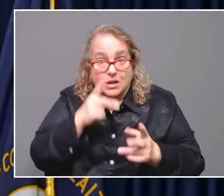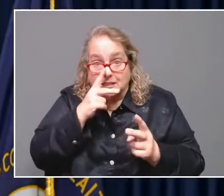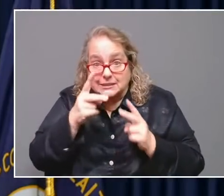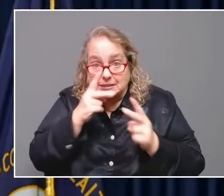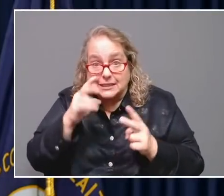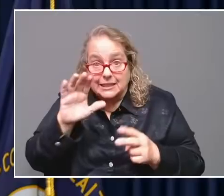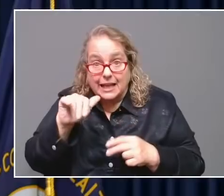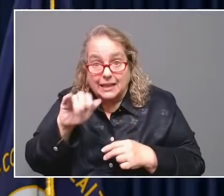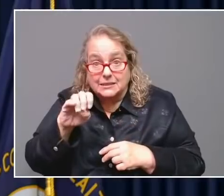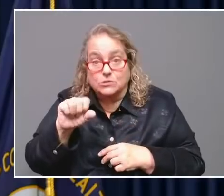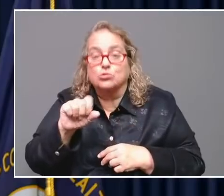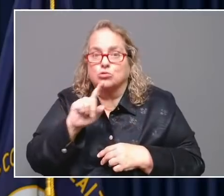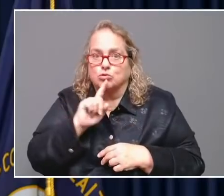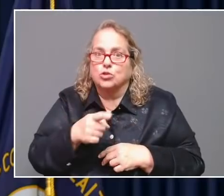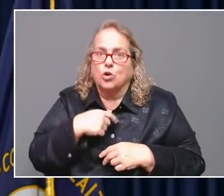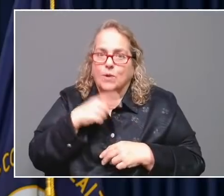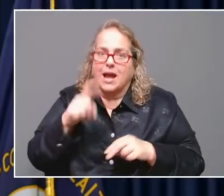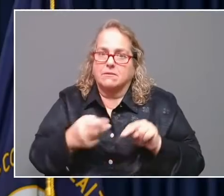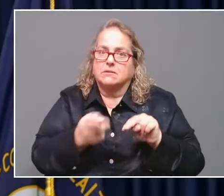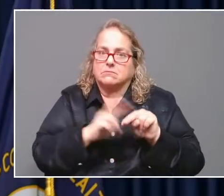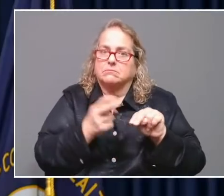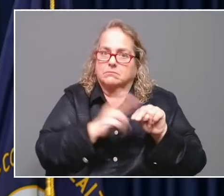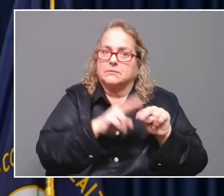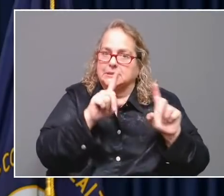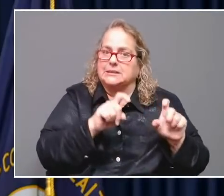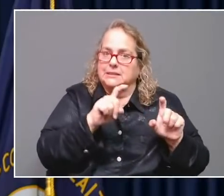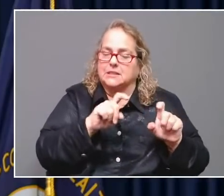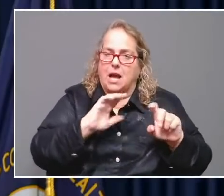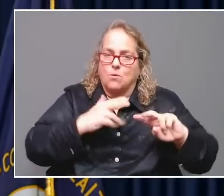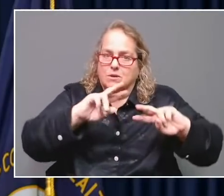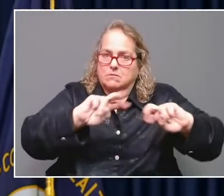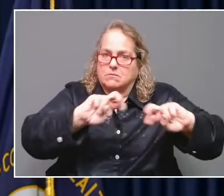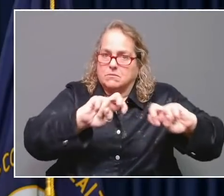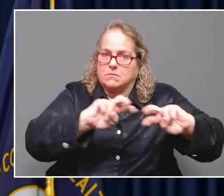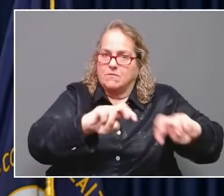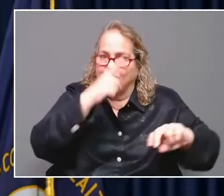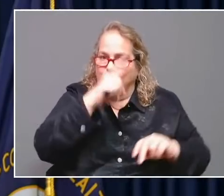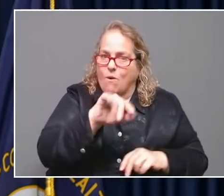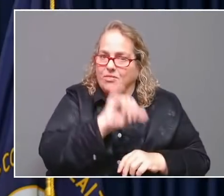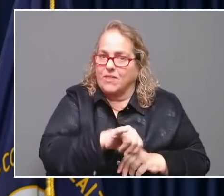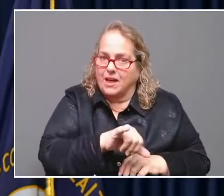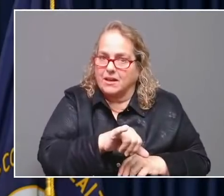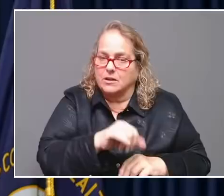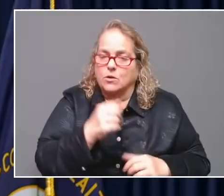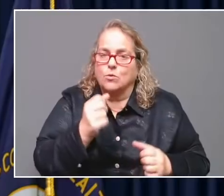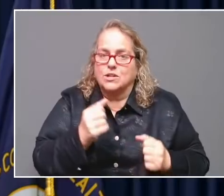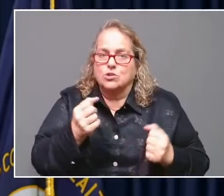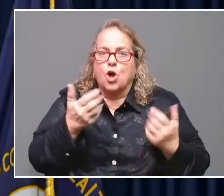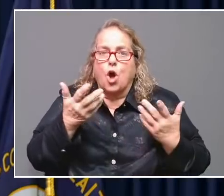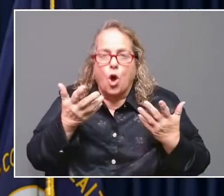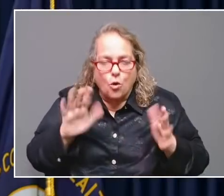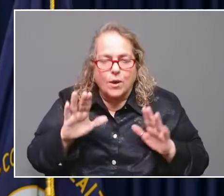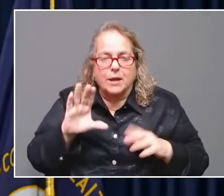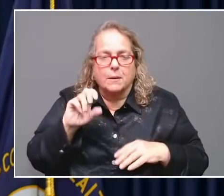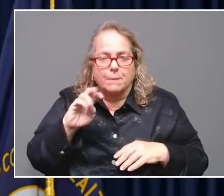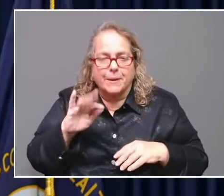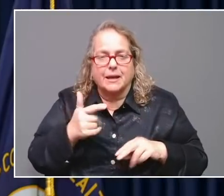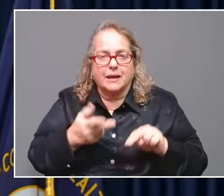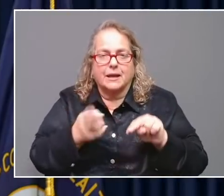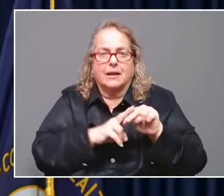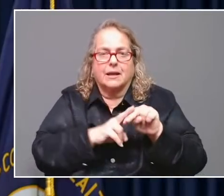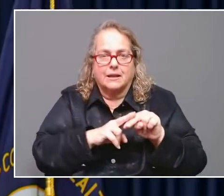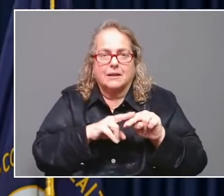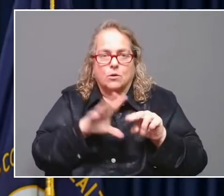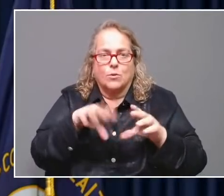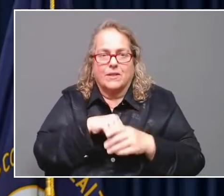sure, we're going to ramp up testing or sequencing for it, which is already being ramped up in and of itself. But